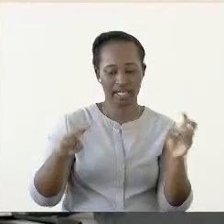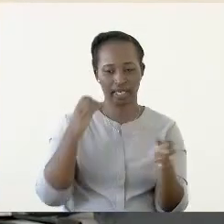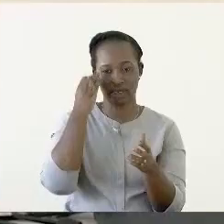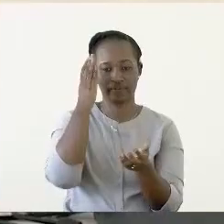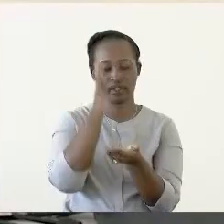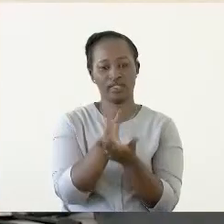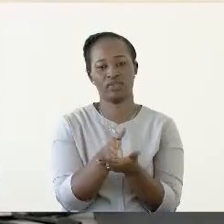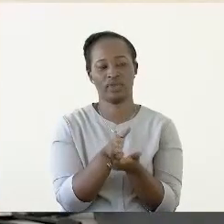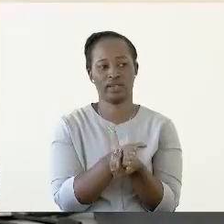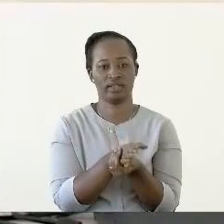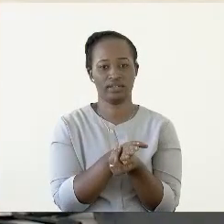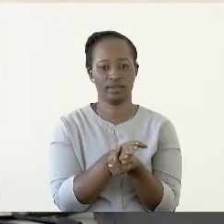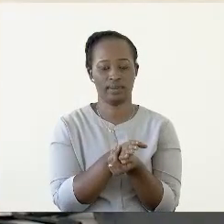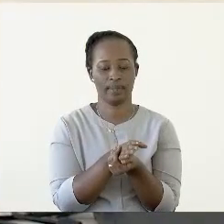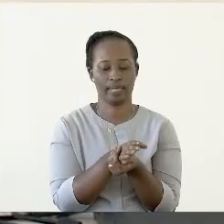right.